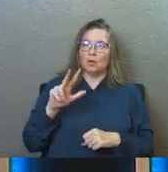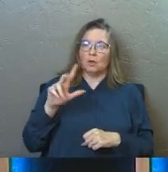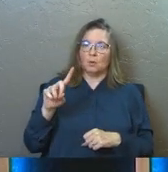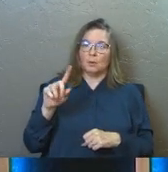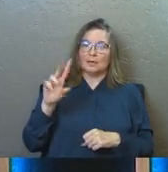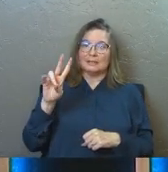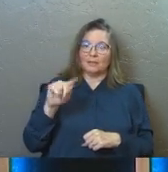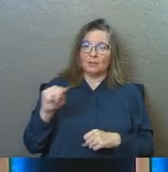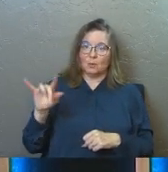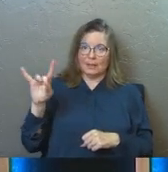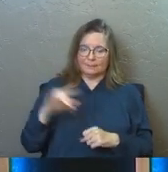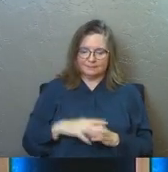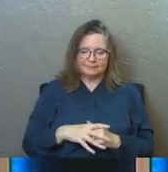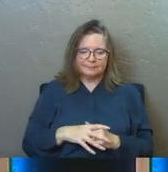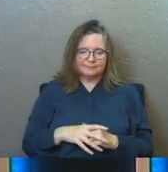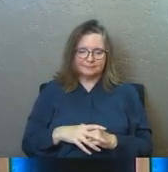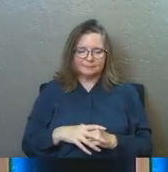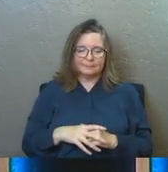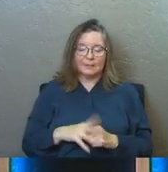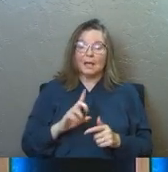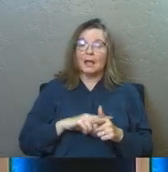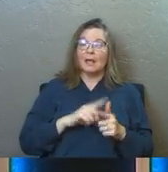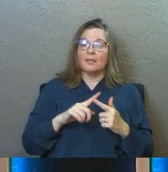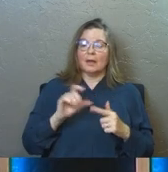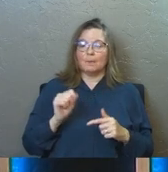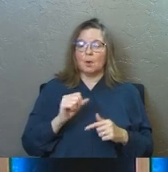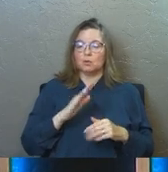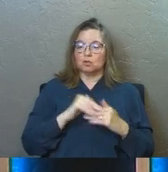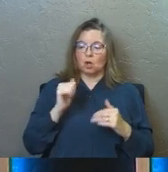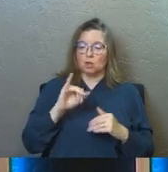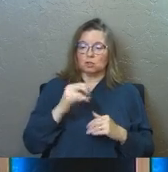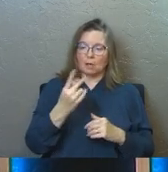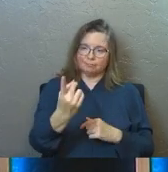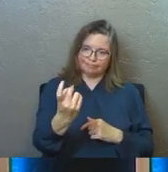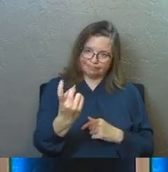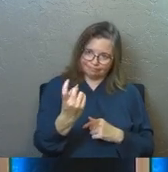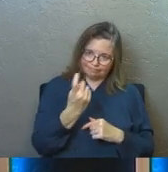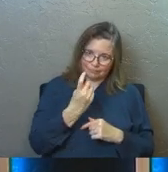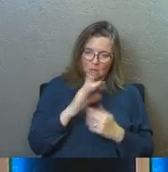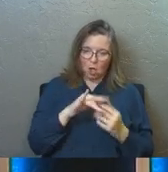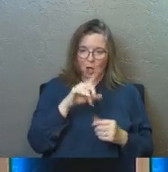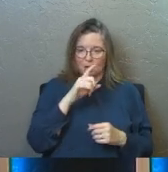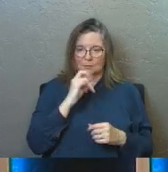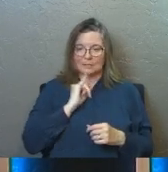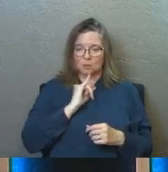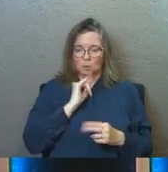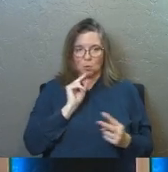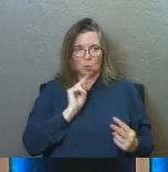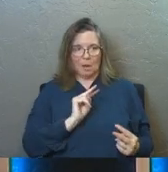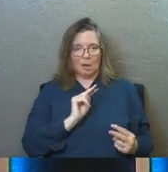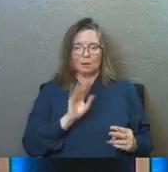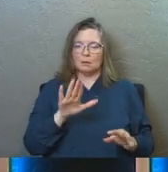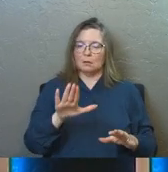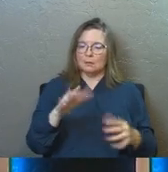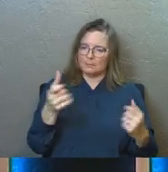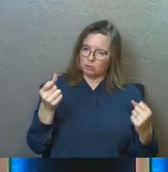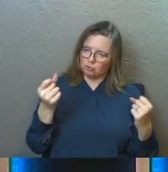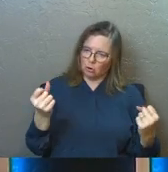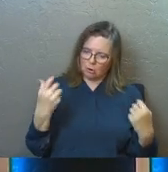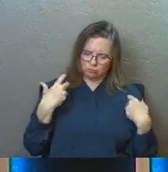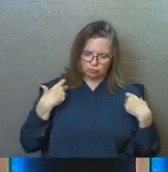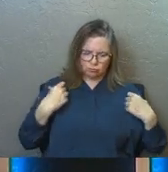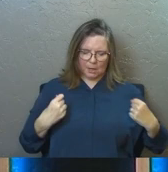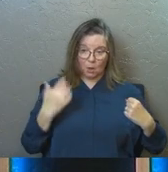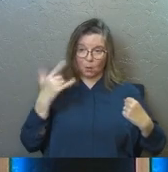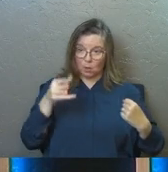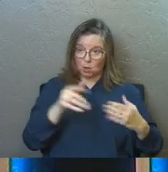8. So, then Moses called for Joshua and all Israel watched. He said to him, be strong and courageous, for